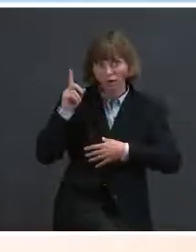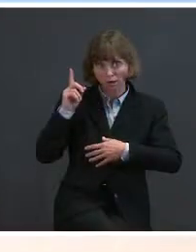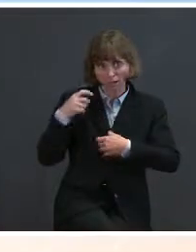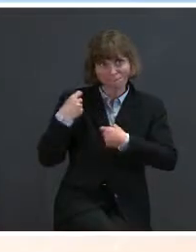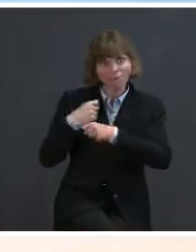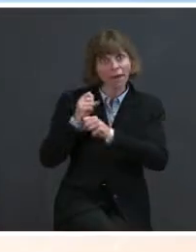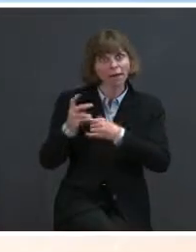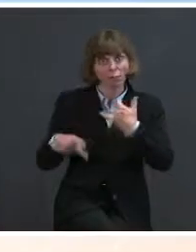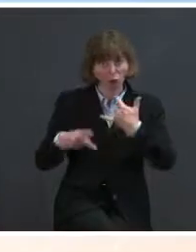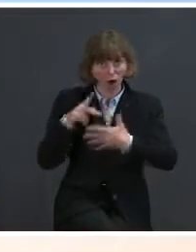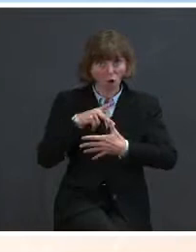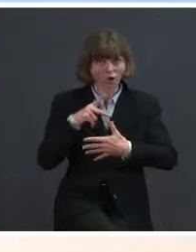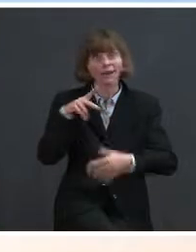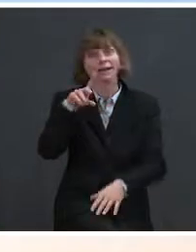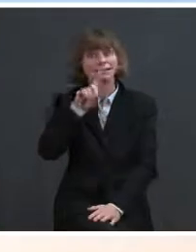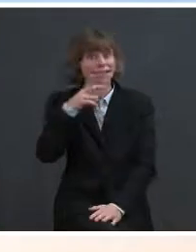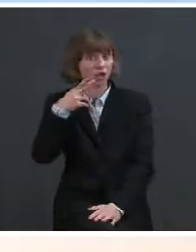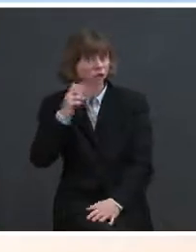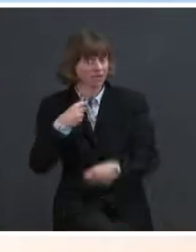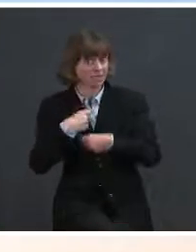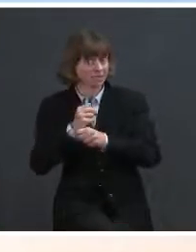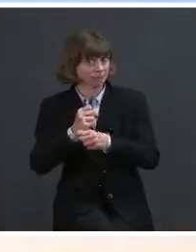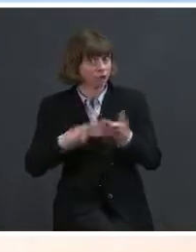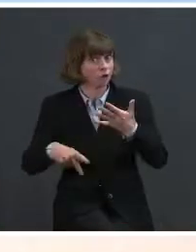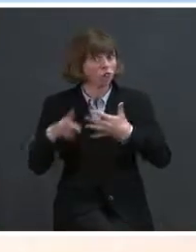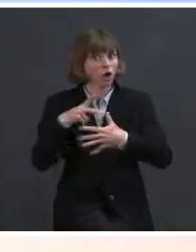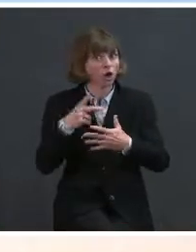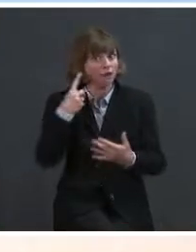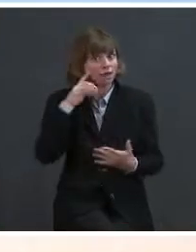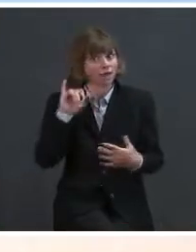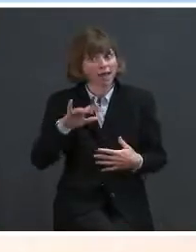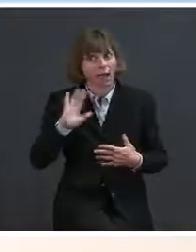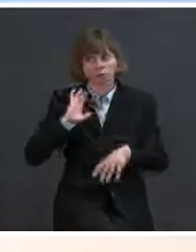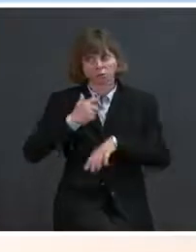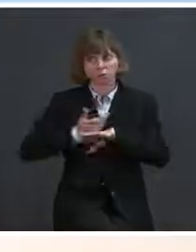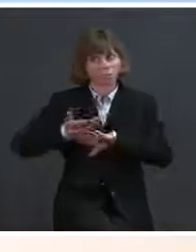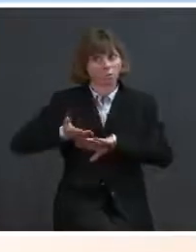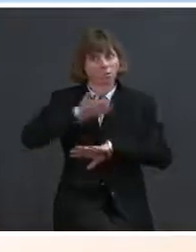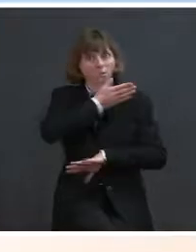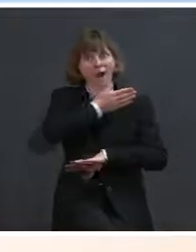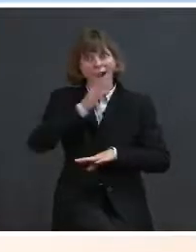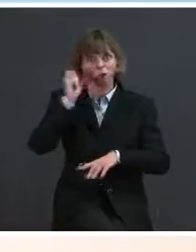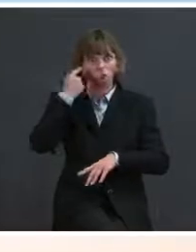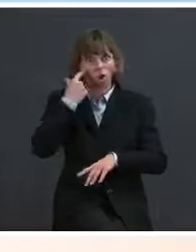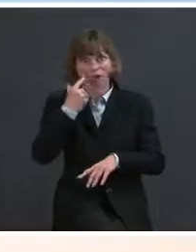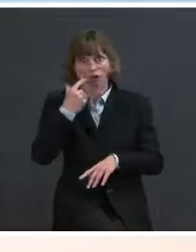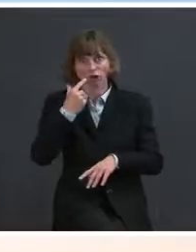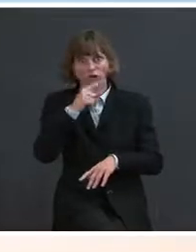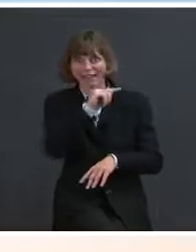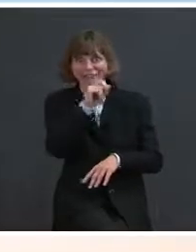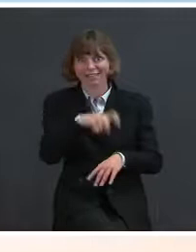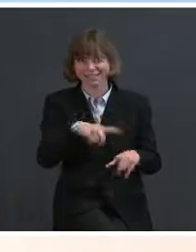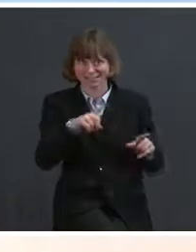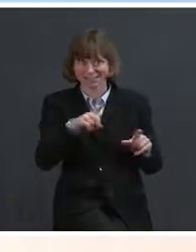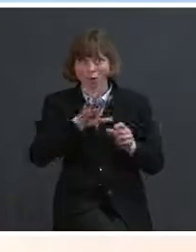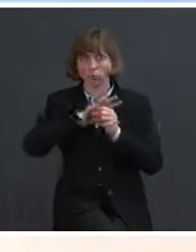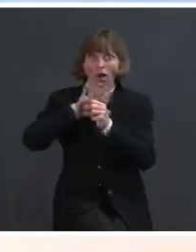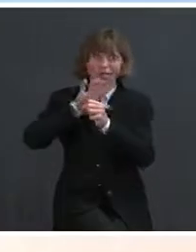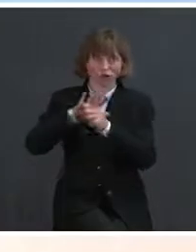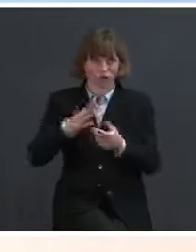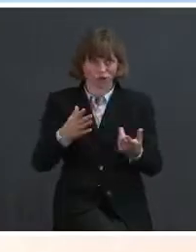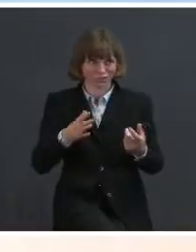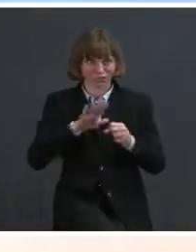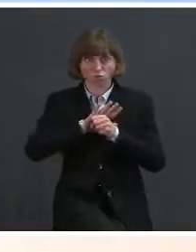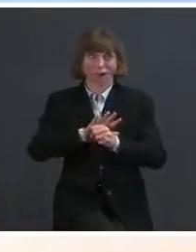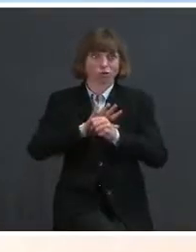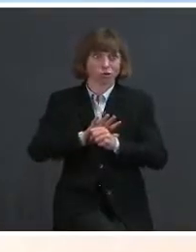has made it a priority. I think that existed prior to Governor Abbott pressure. I'm not sure what the format the pressure